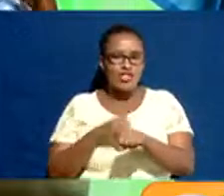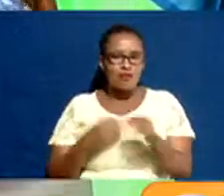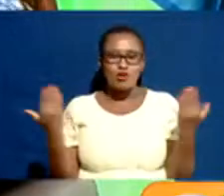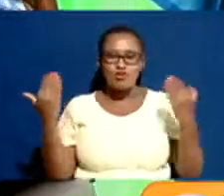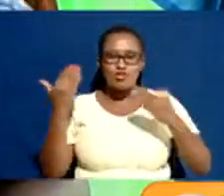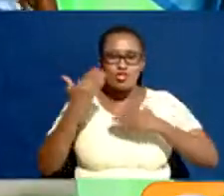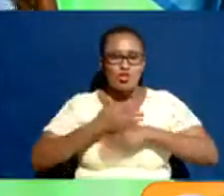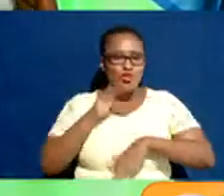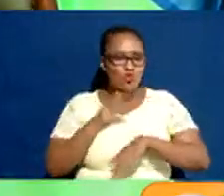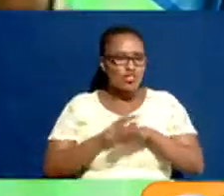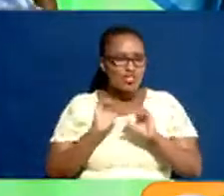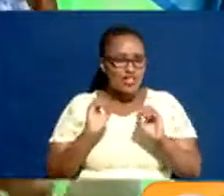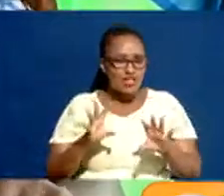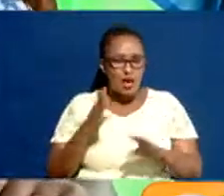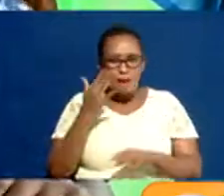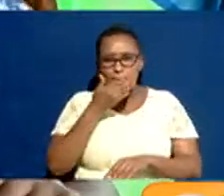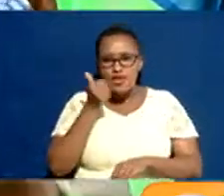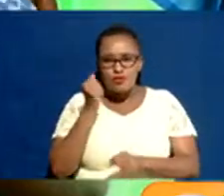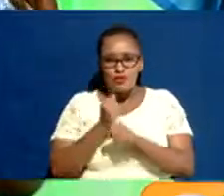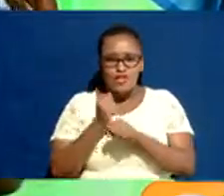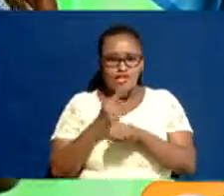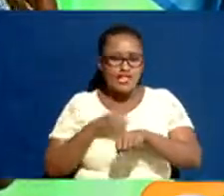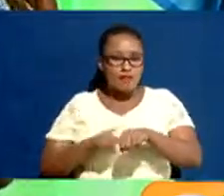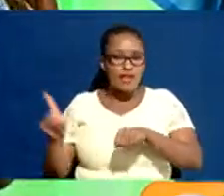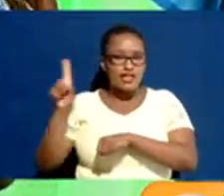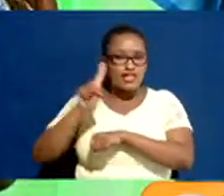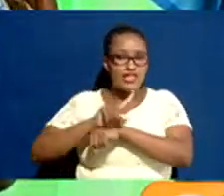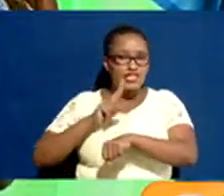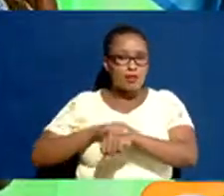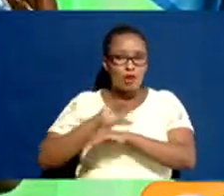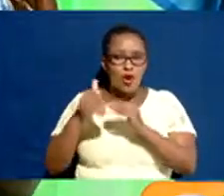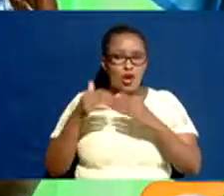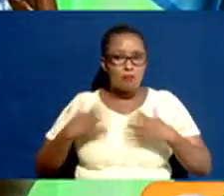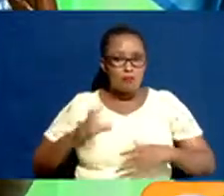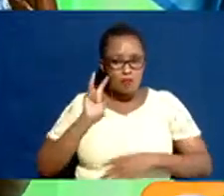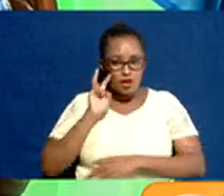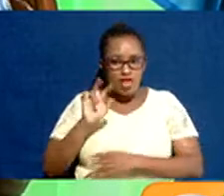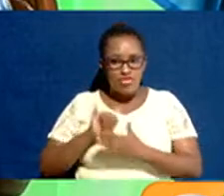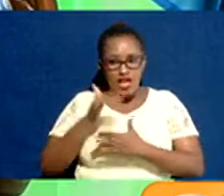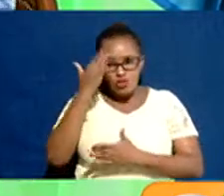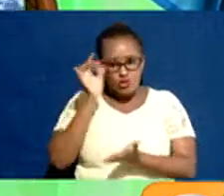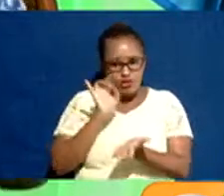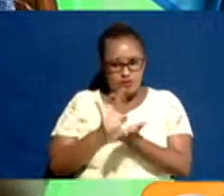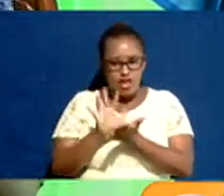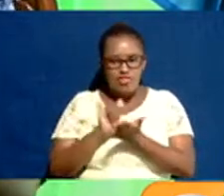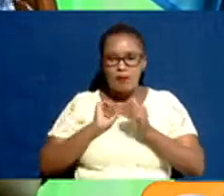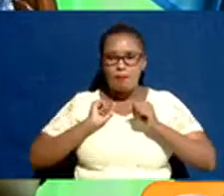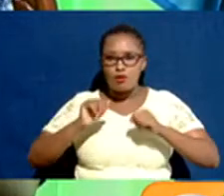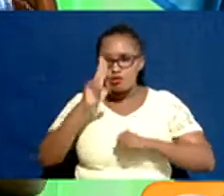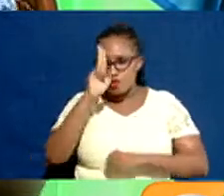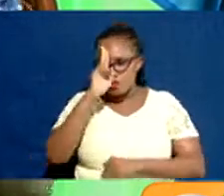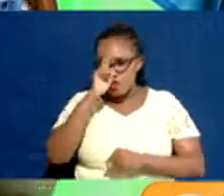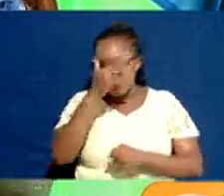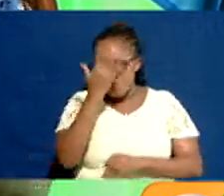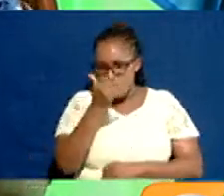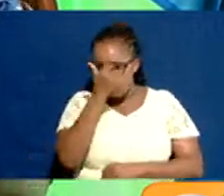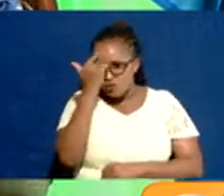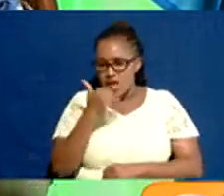can't they do it during the day when everybody can see it? That is why the police commander was removed, because there was a signal,